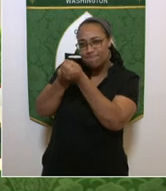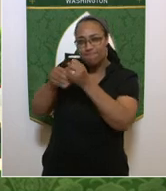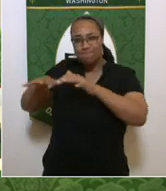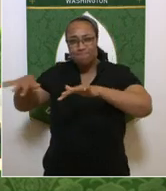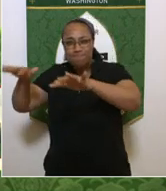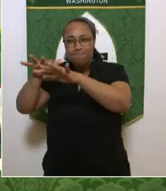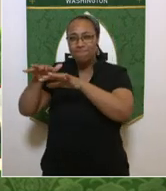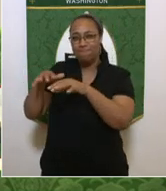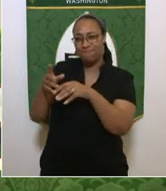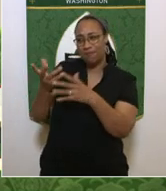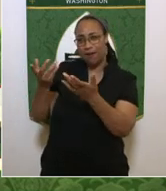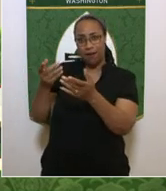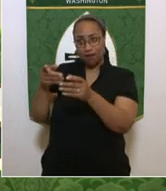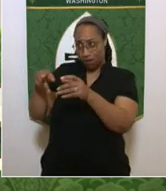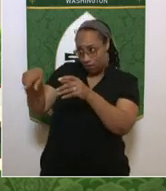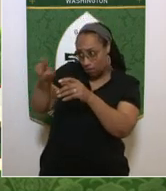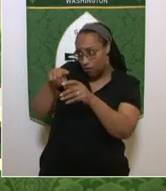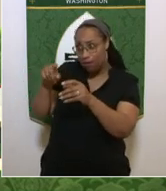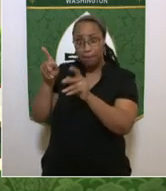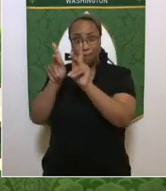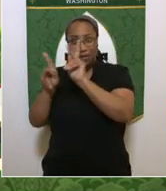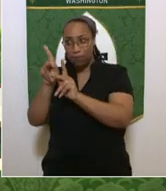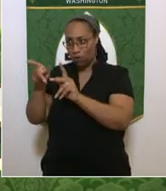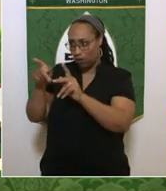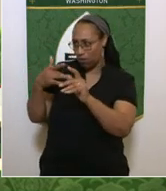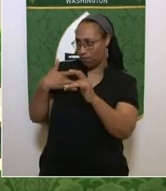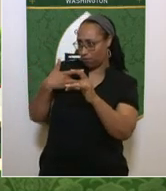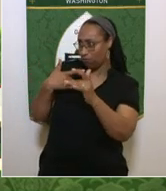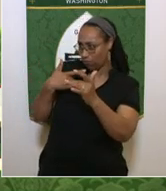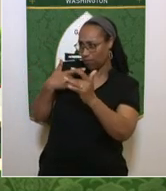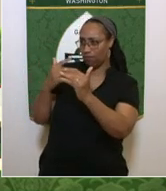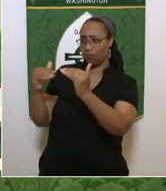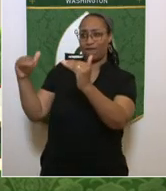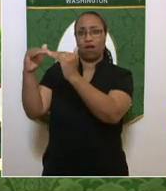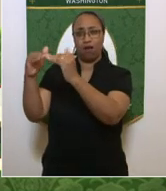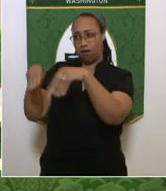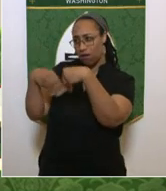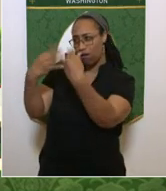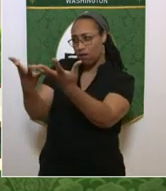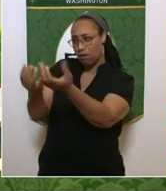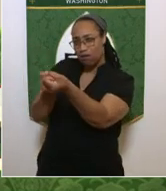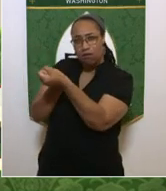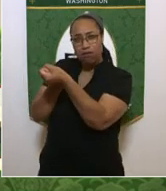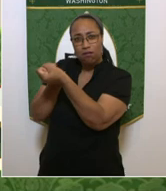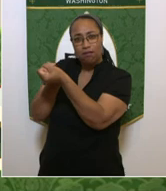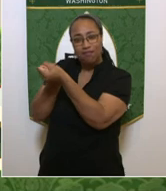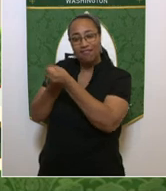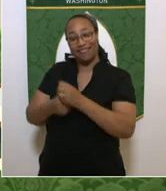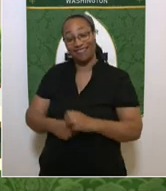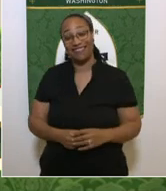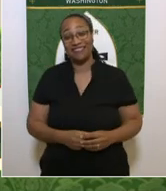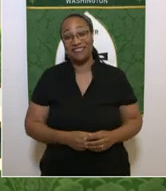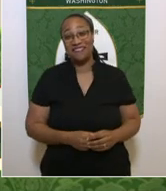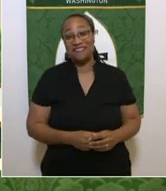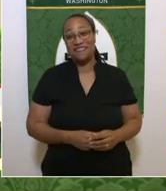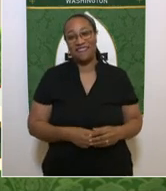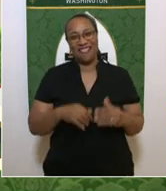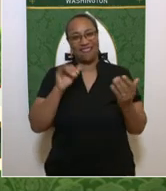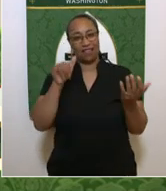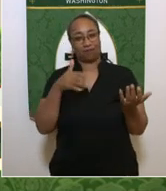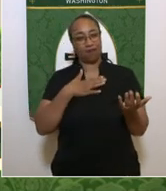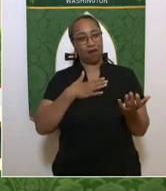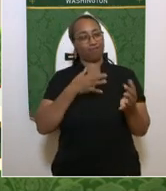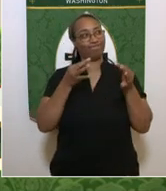shot that we can have here in our city, in our nation. So that's what I began working